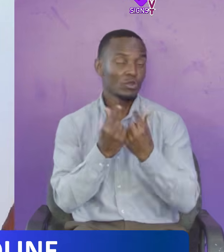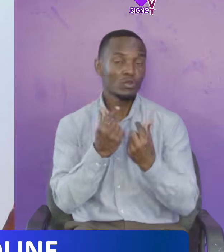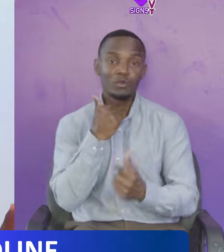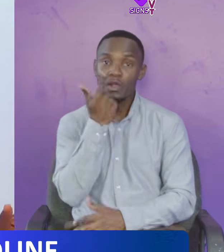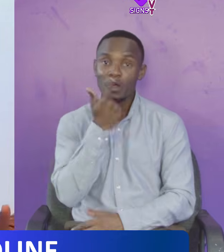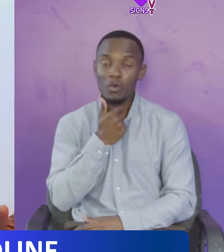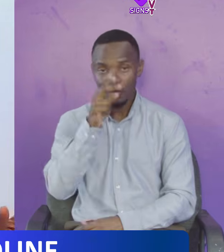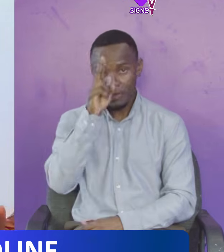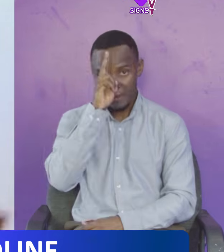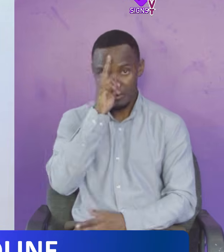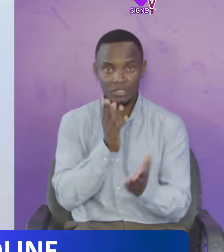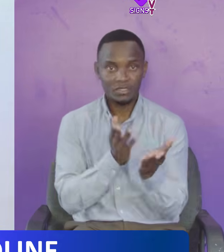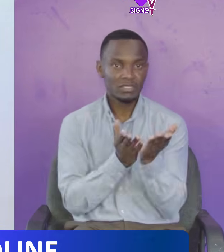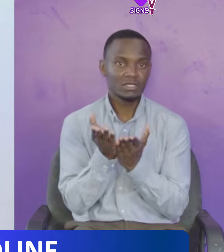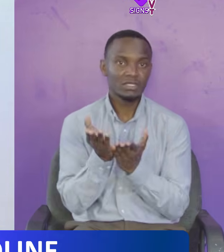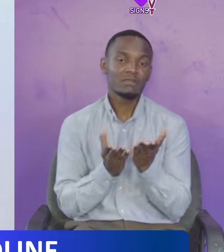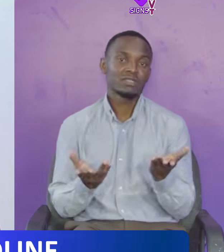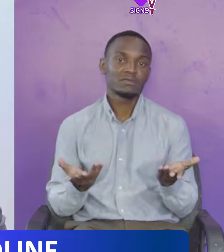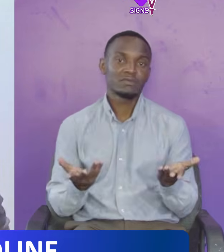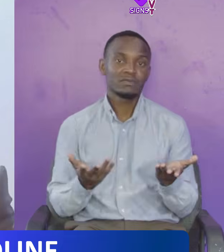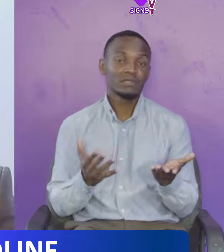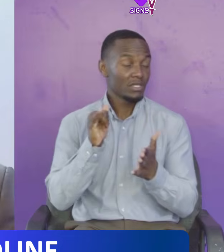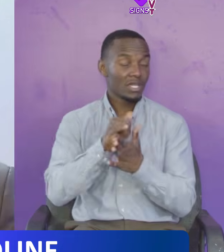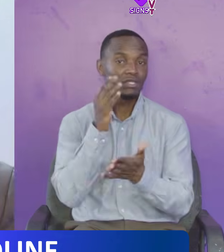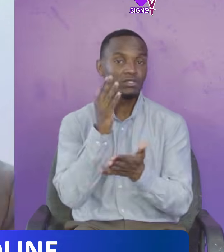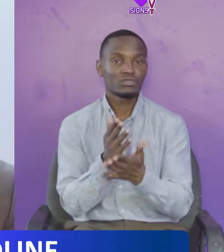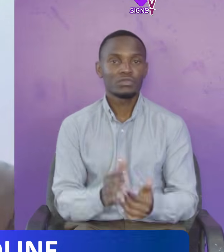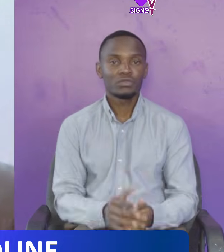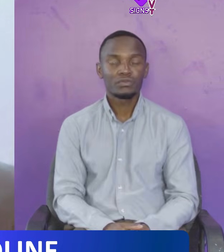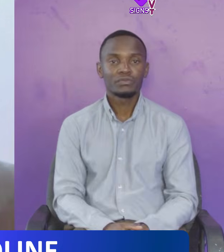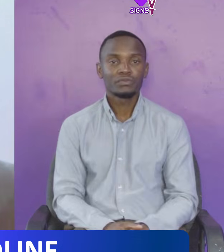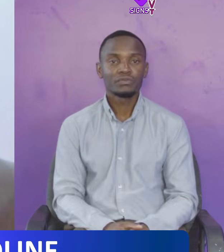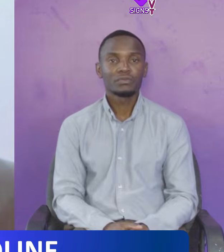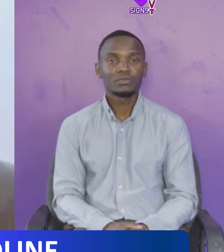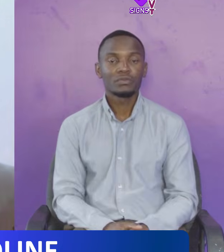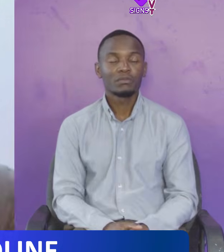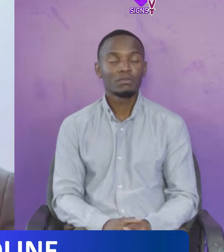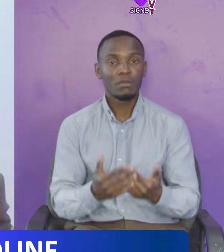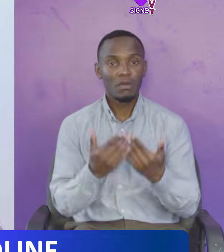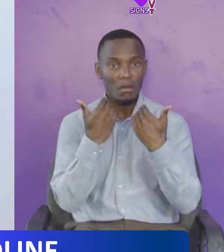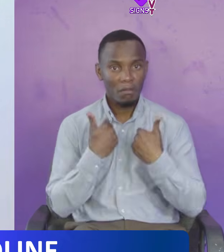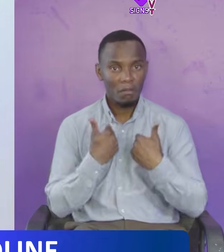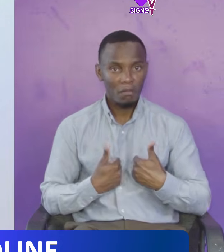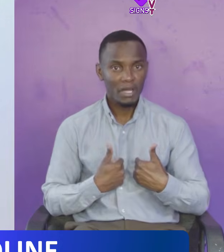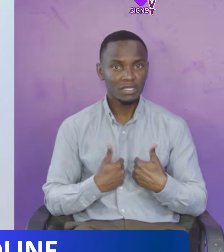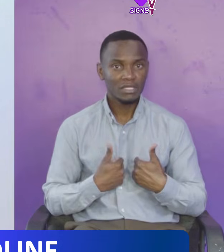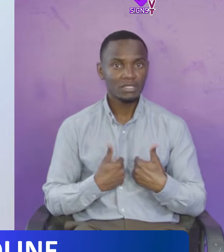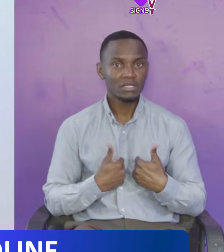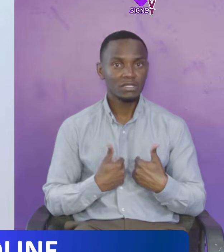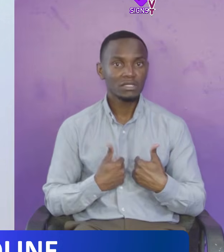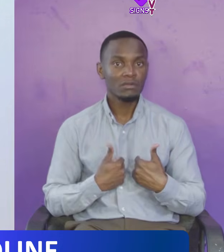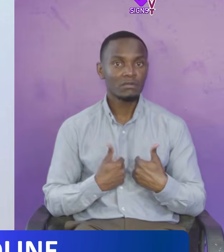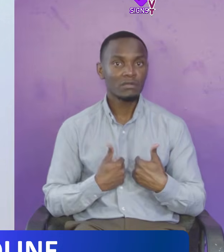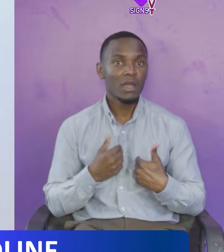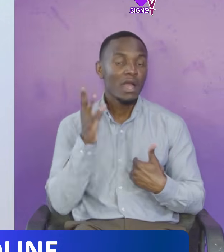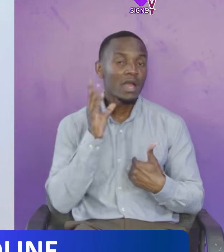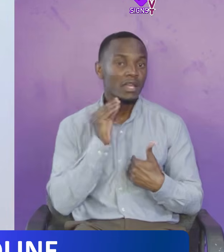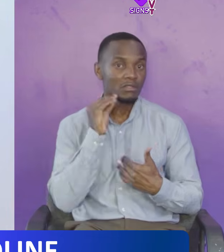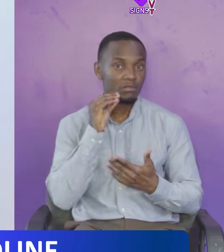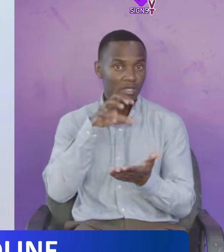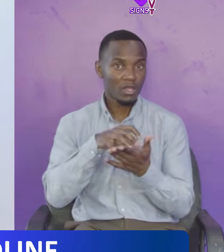That is the truth. I have had incidences where I was accompanying my party leader in